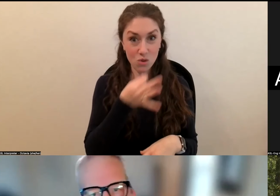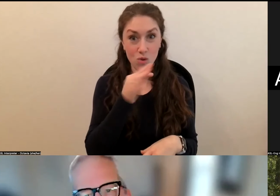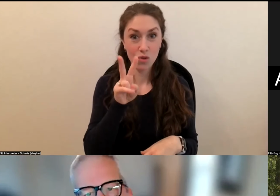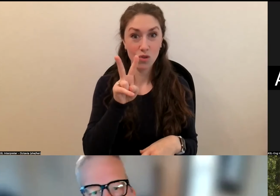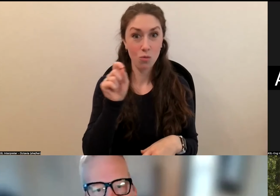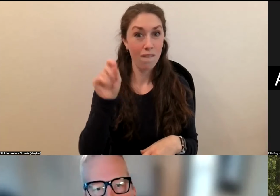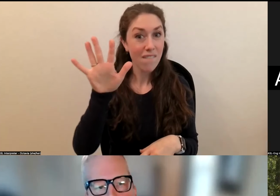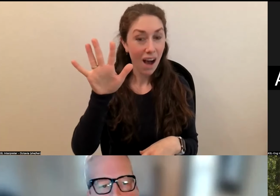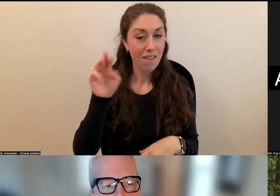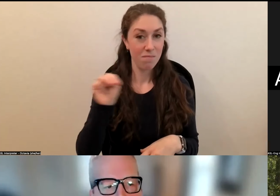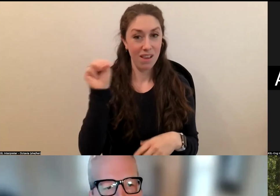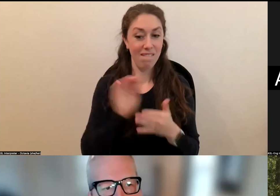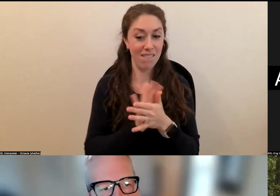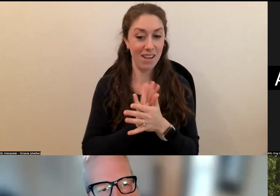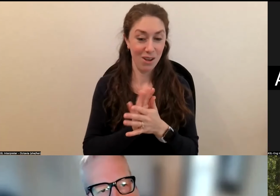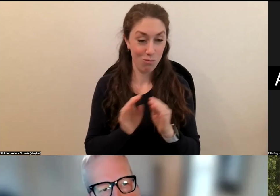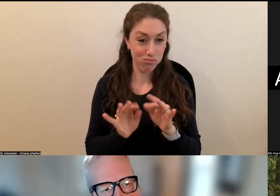videos. And